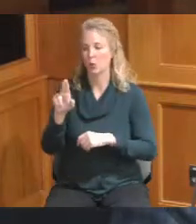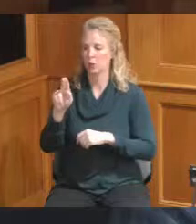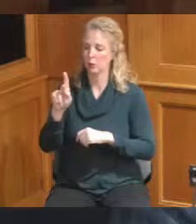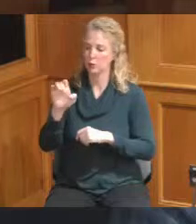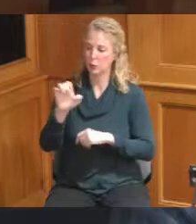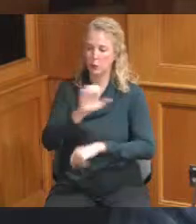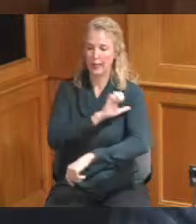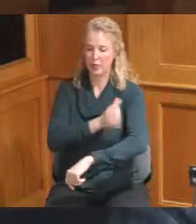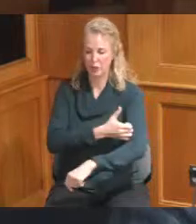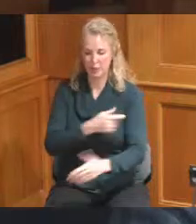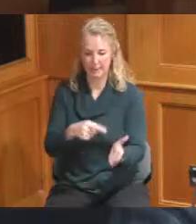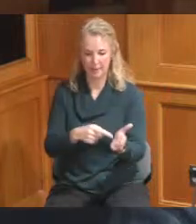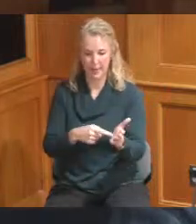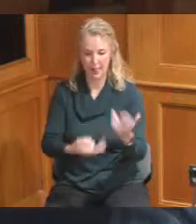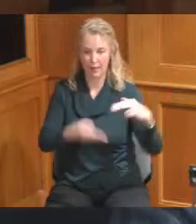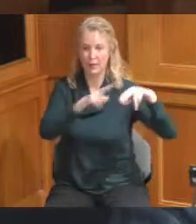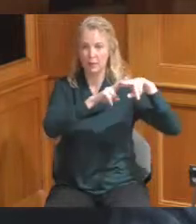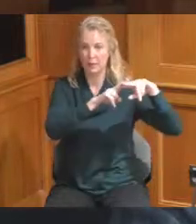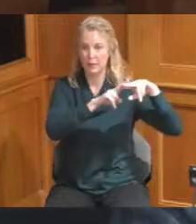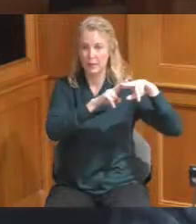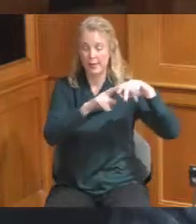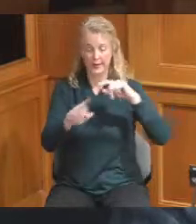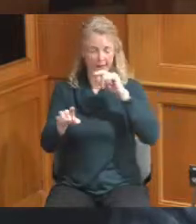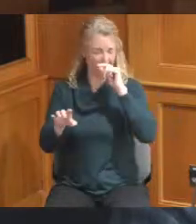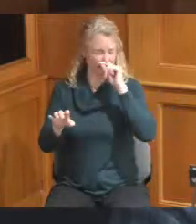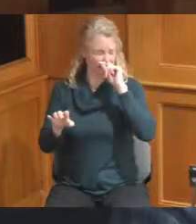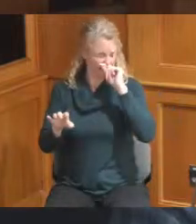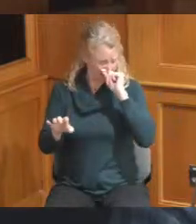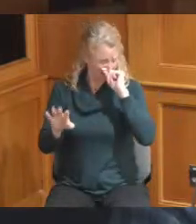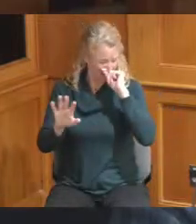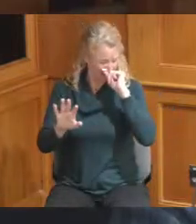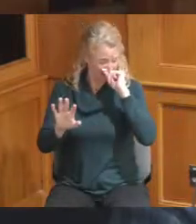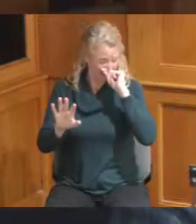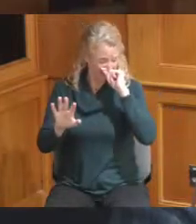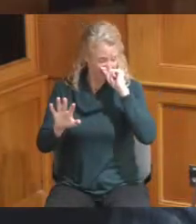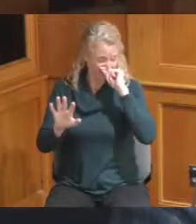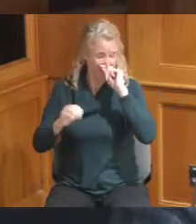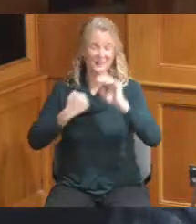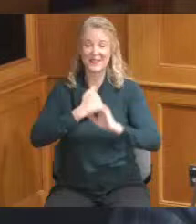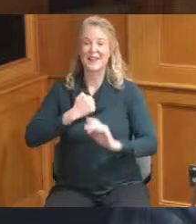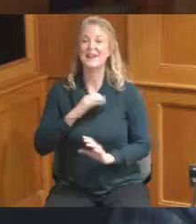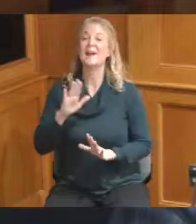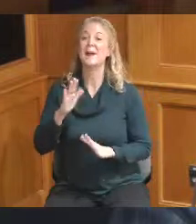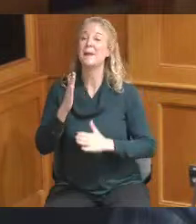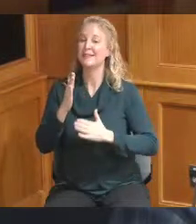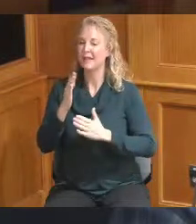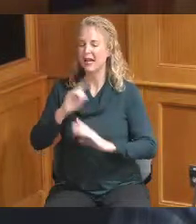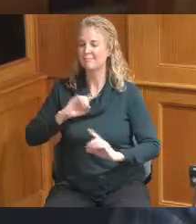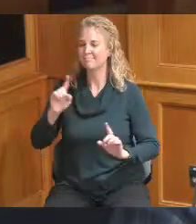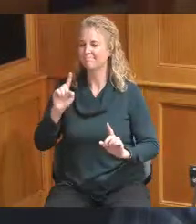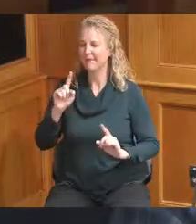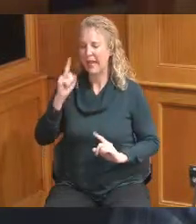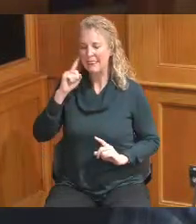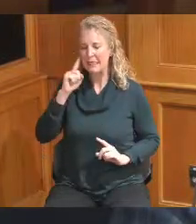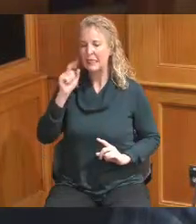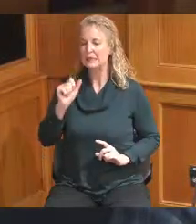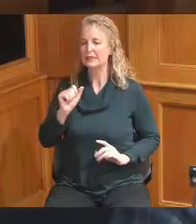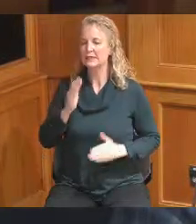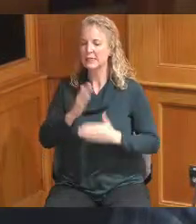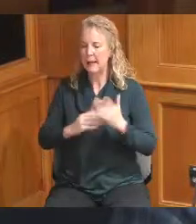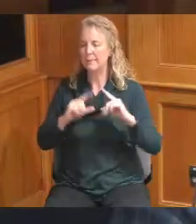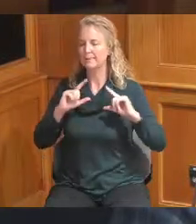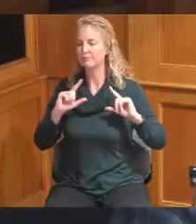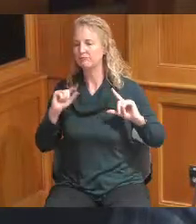my God, what is going on? But my understanding, there's been some rumors, potential unofficial